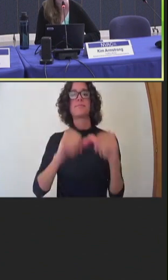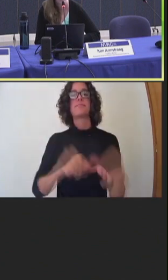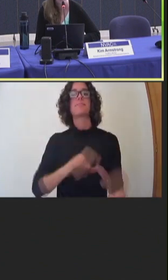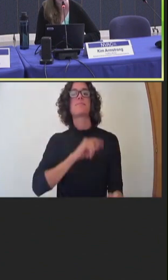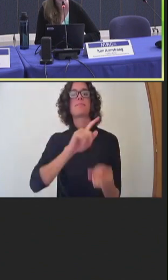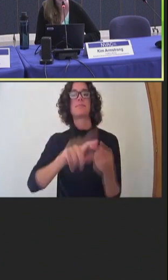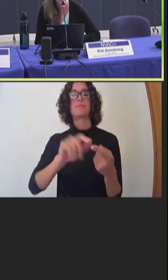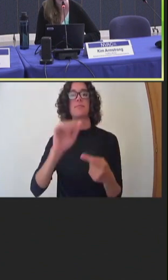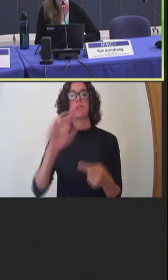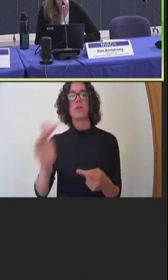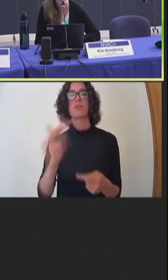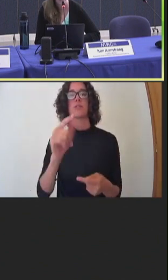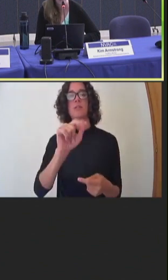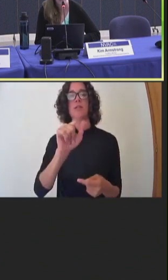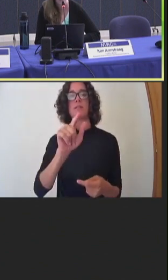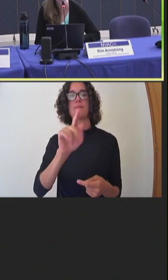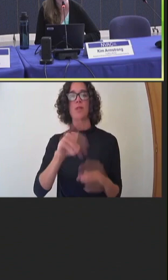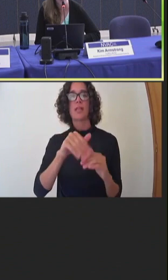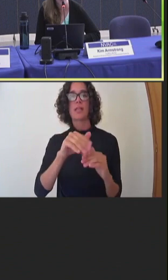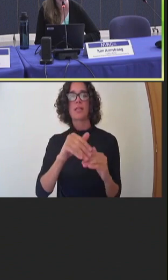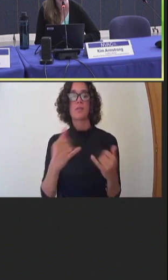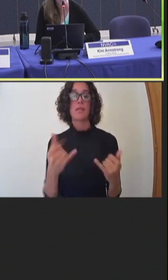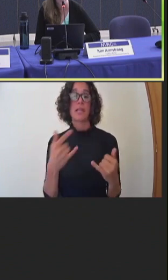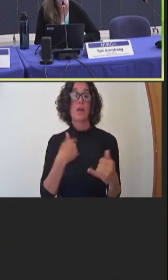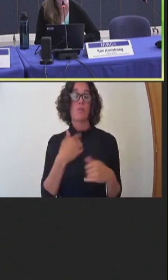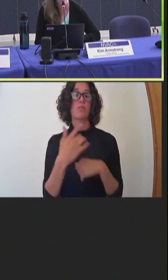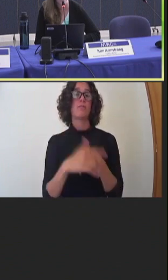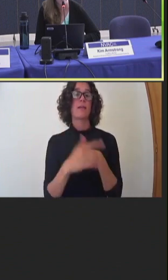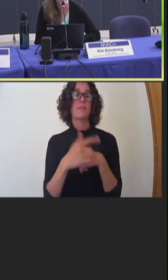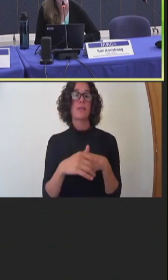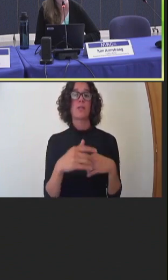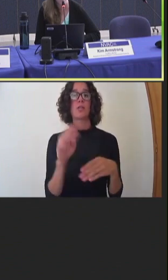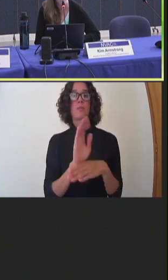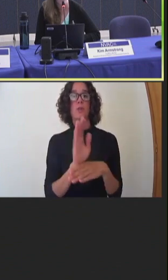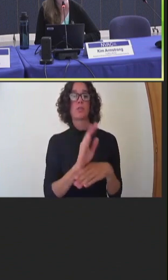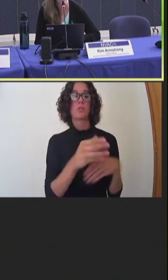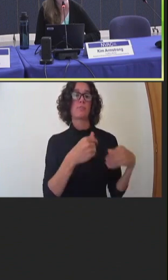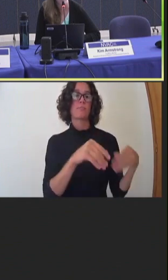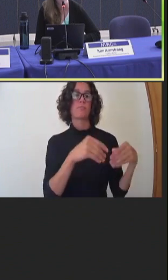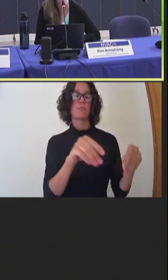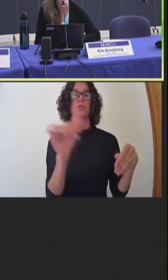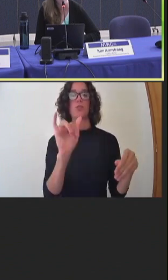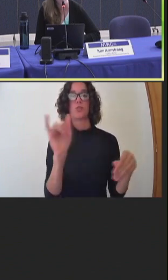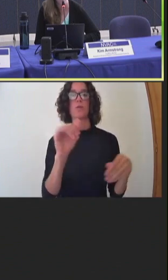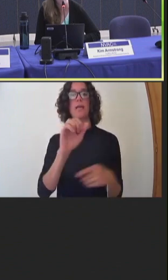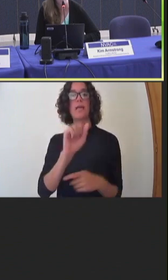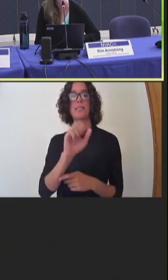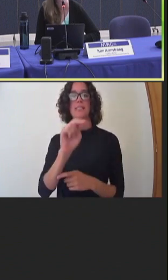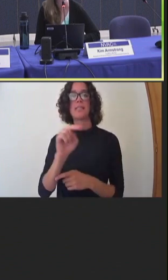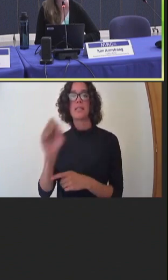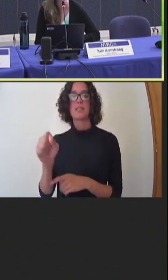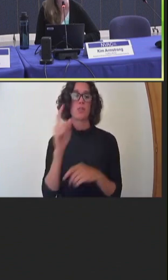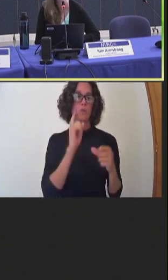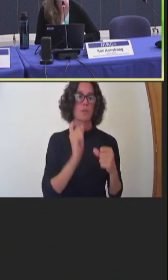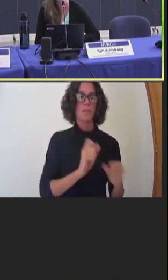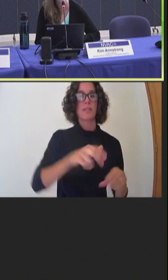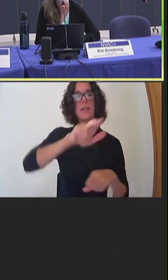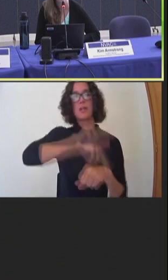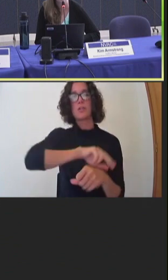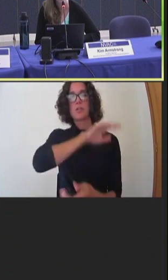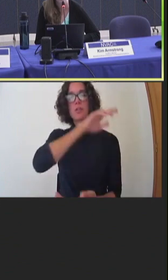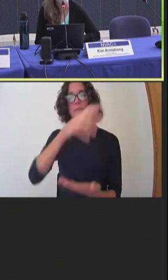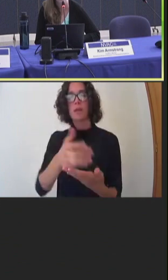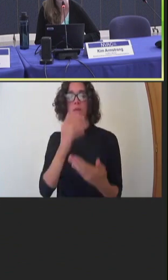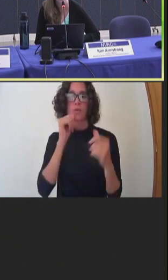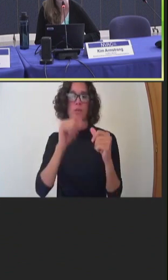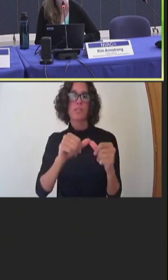Bavarian Nordic is now making the vaccine available commercially. The SNS, or the Strategic National Stockpile, will continue to make the Jynneos